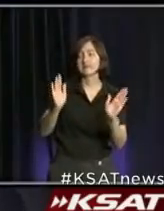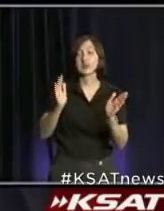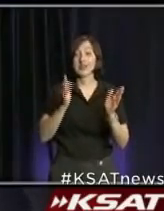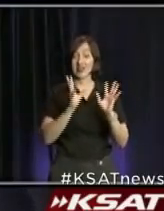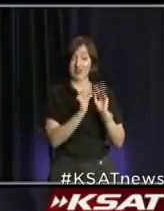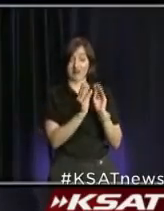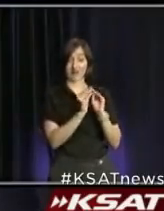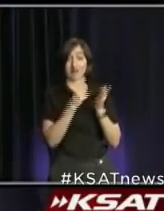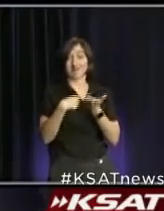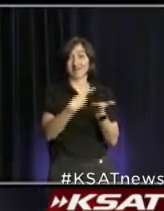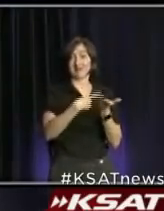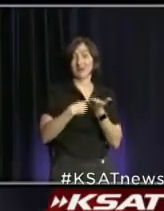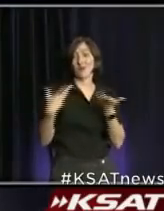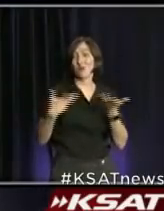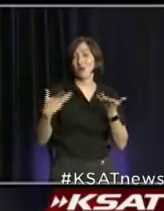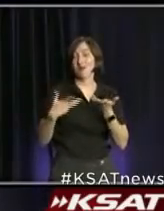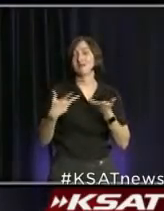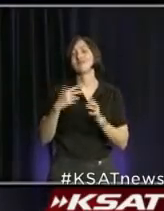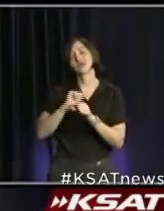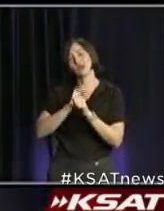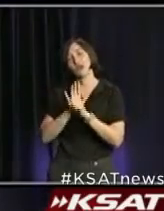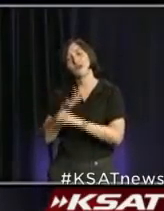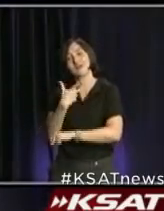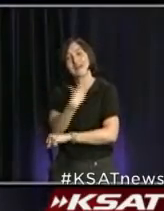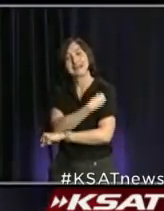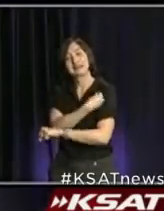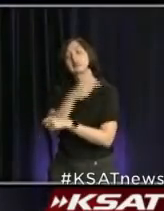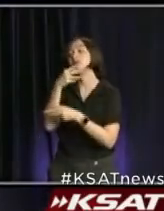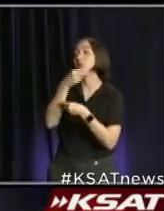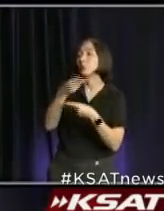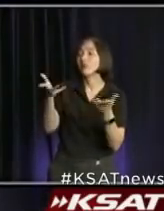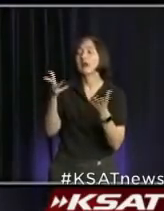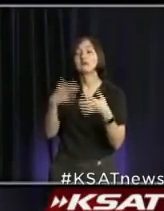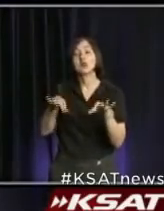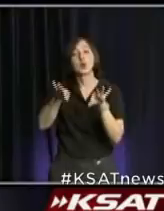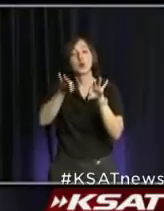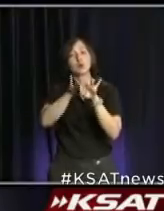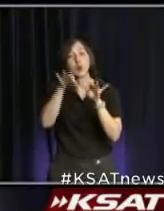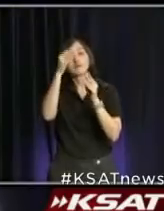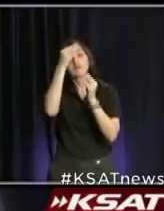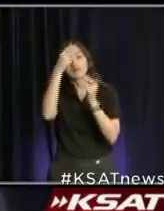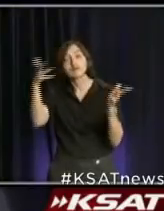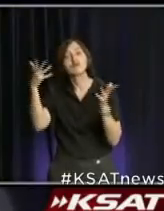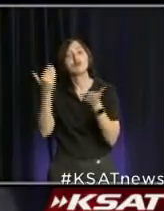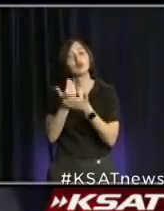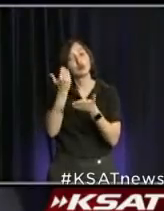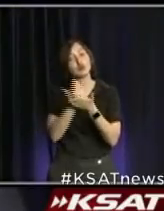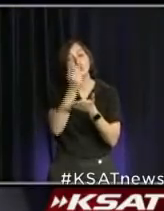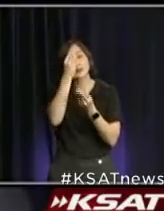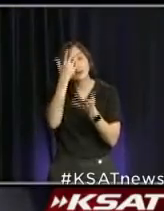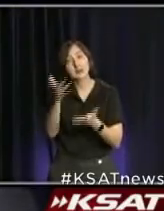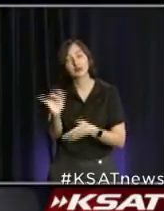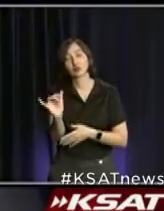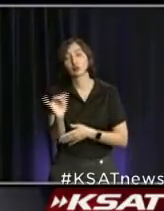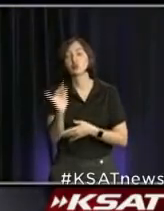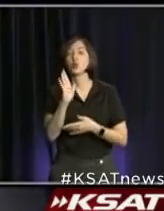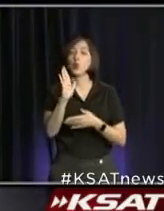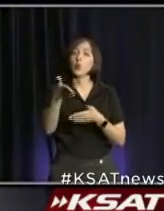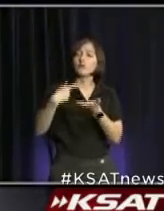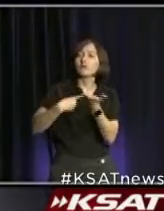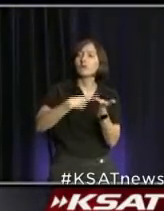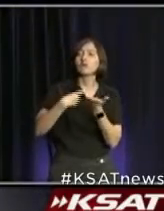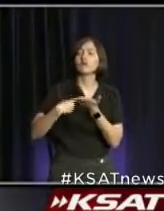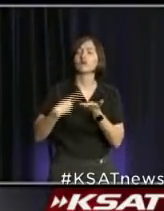Muslim community of San Antonio and Bexar County with some important updates. We are also going to address the COVID-19 vaccine hesitancy